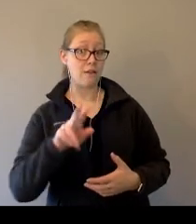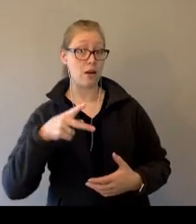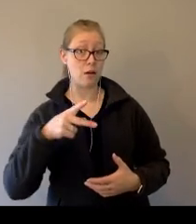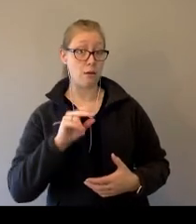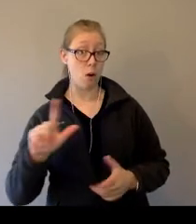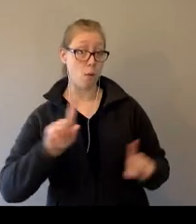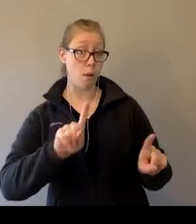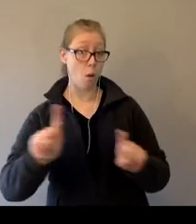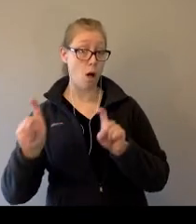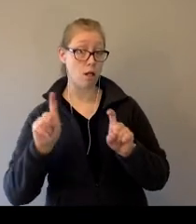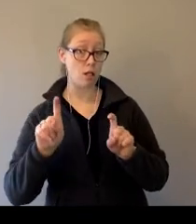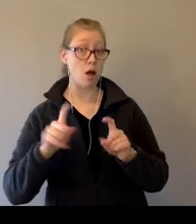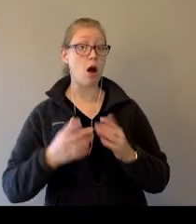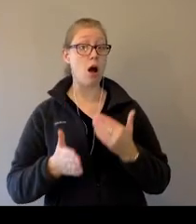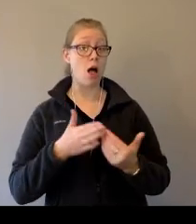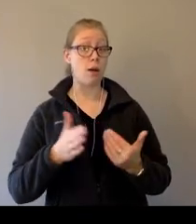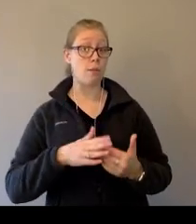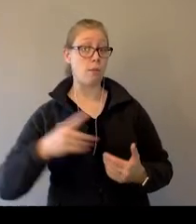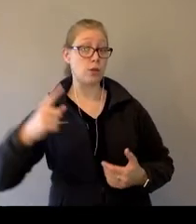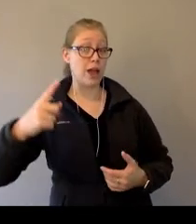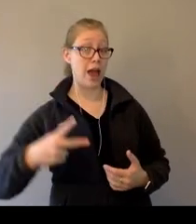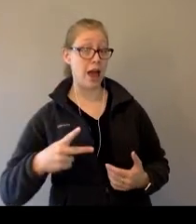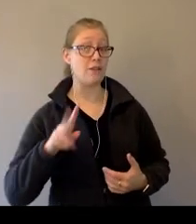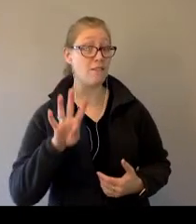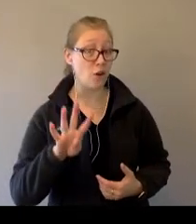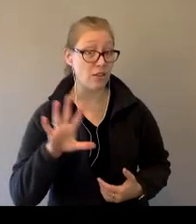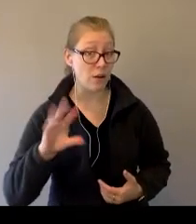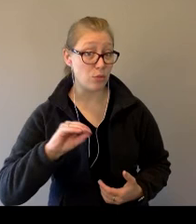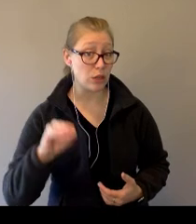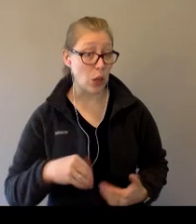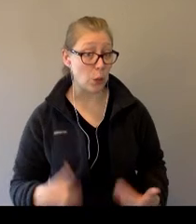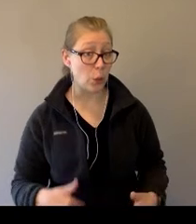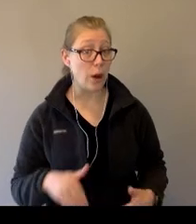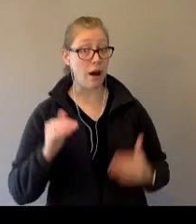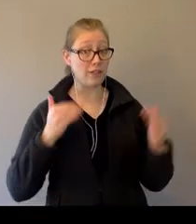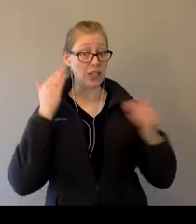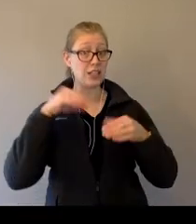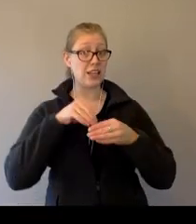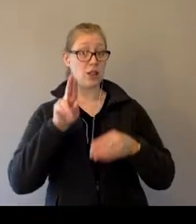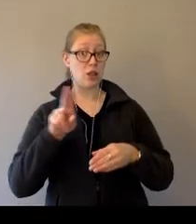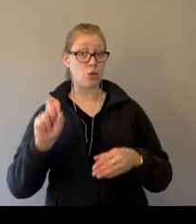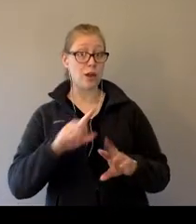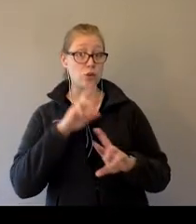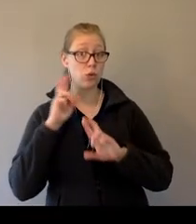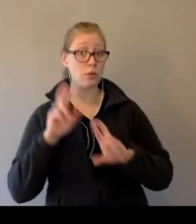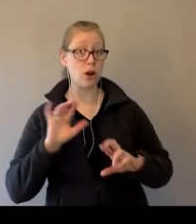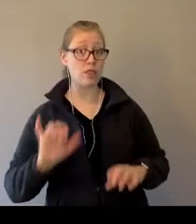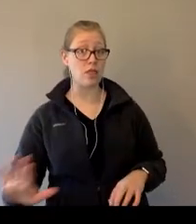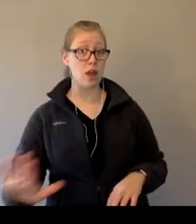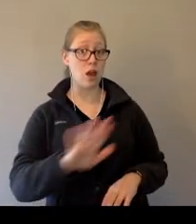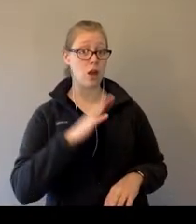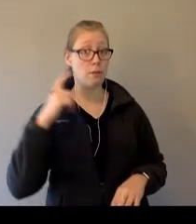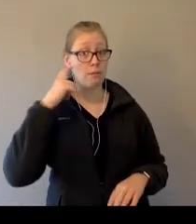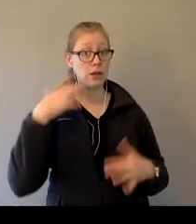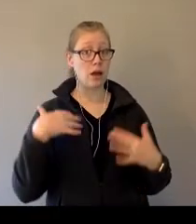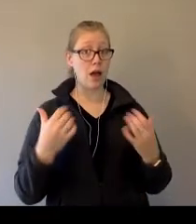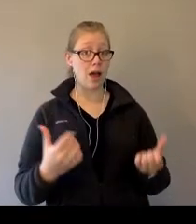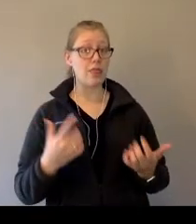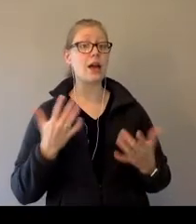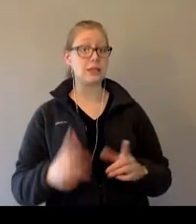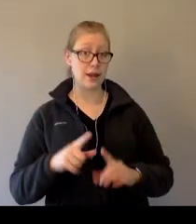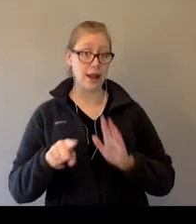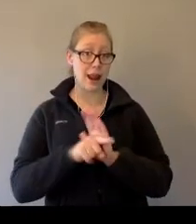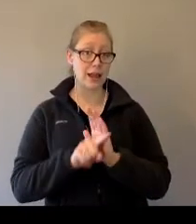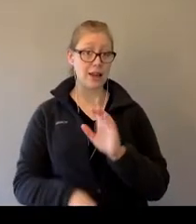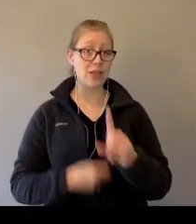half, 45%, wow, of adults in the United States reported that their mental health has been negatively